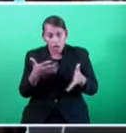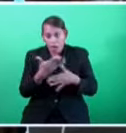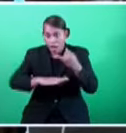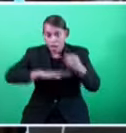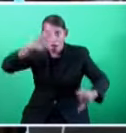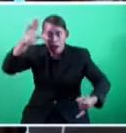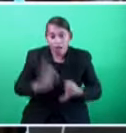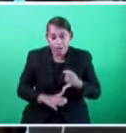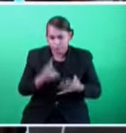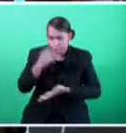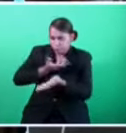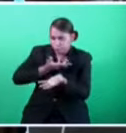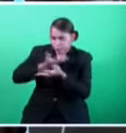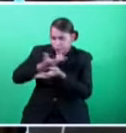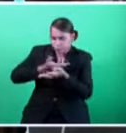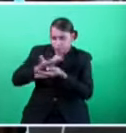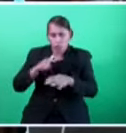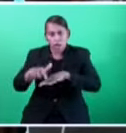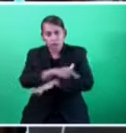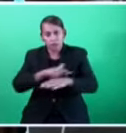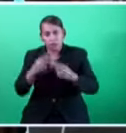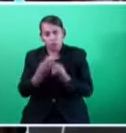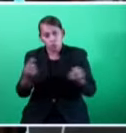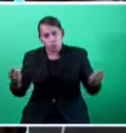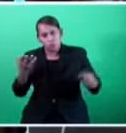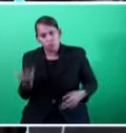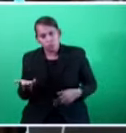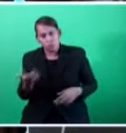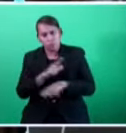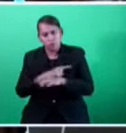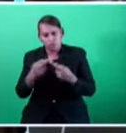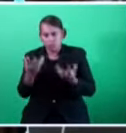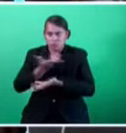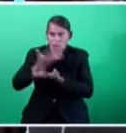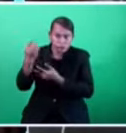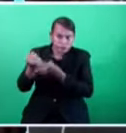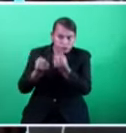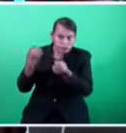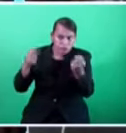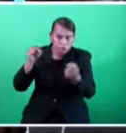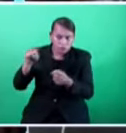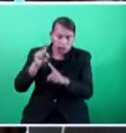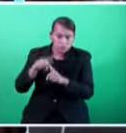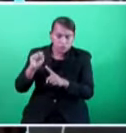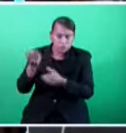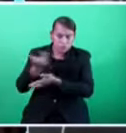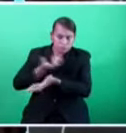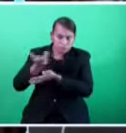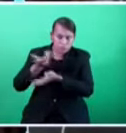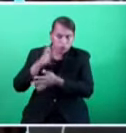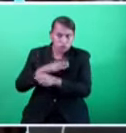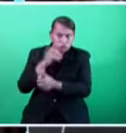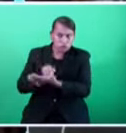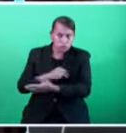Ministry of Lands and Mineral Resources. We have submitted to them and we have received good feedback from them in terms of ensuring that we comply with their